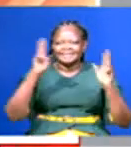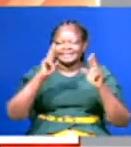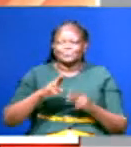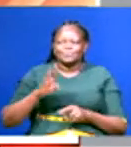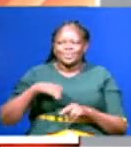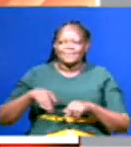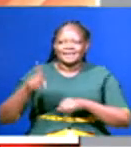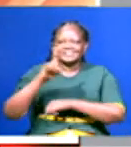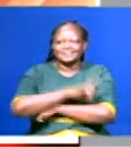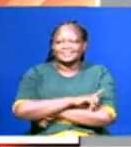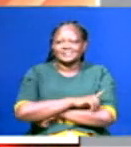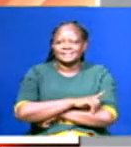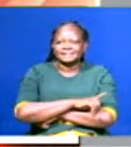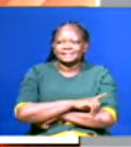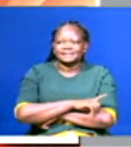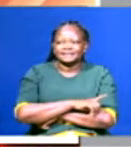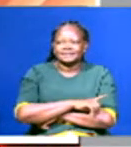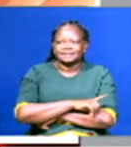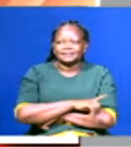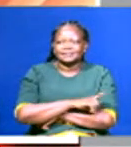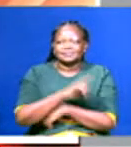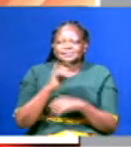Women's Day. Yes. And